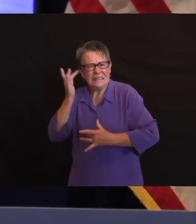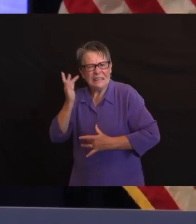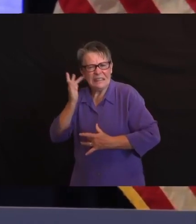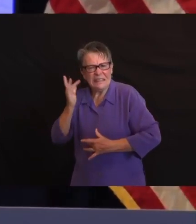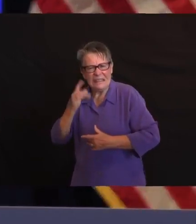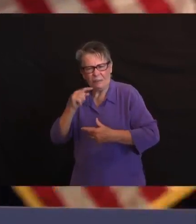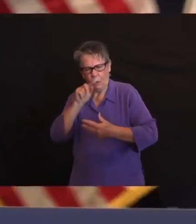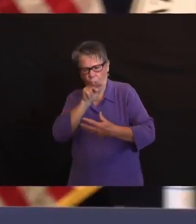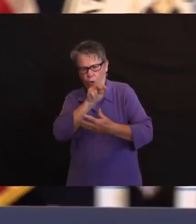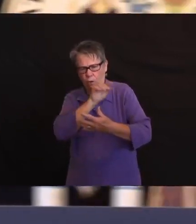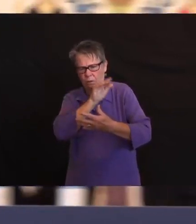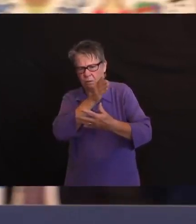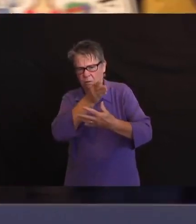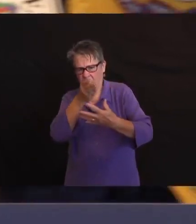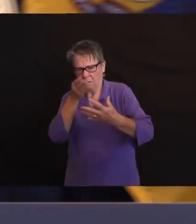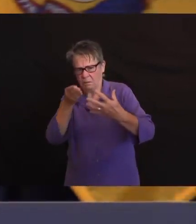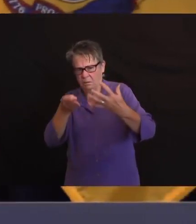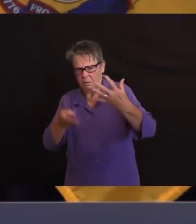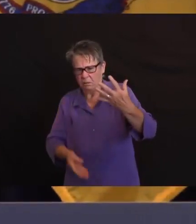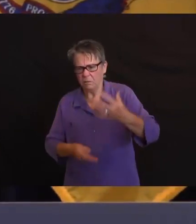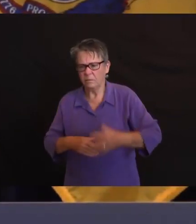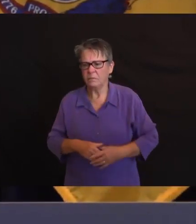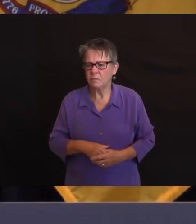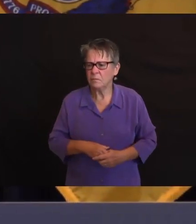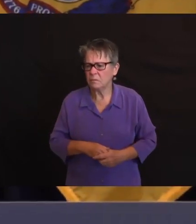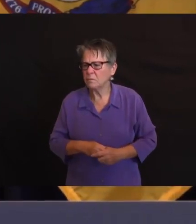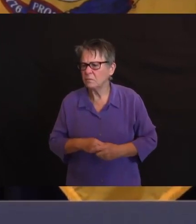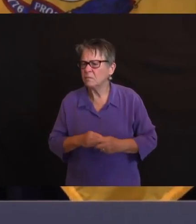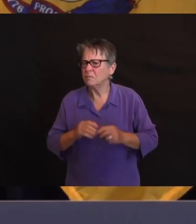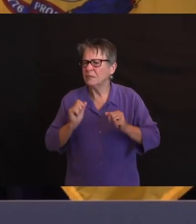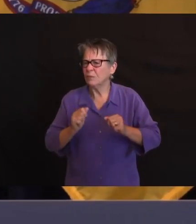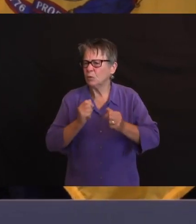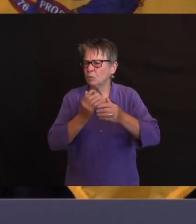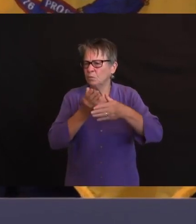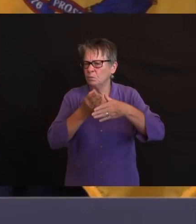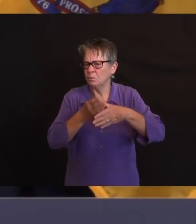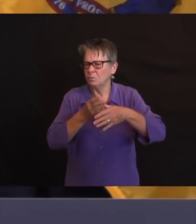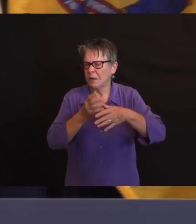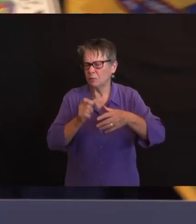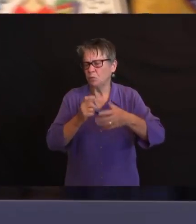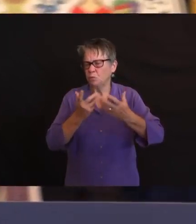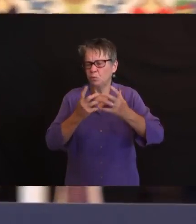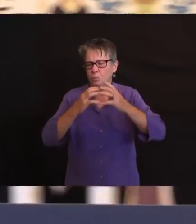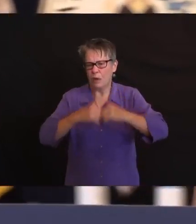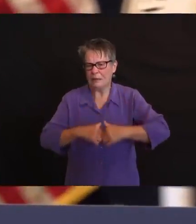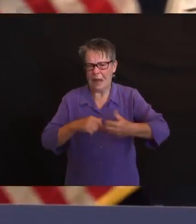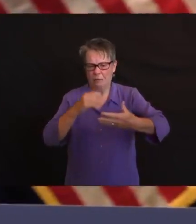And can you follow up on the veterans' homes in terms of the probables? Yeah, I don't have